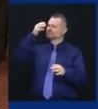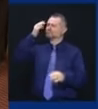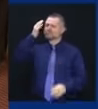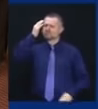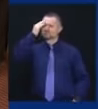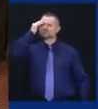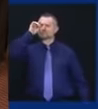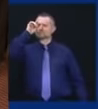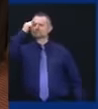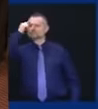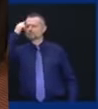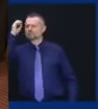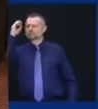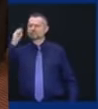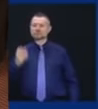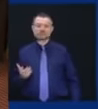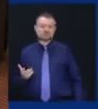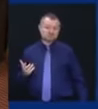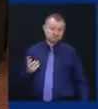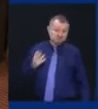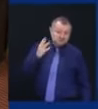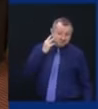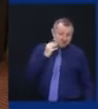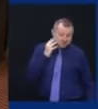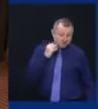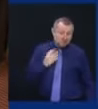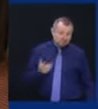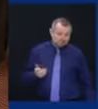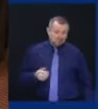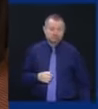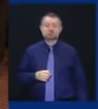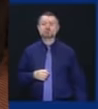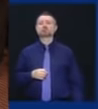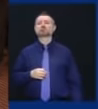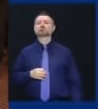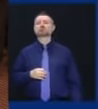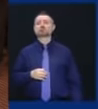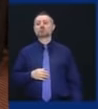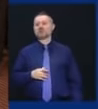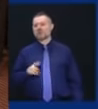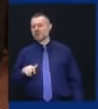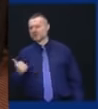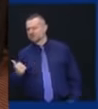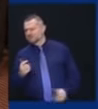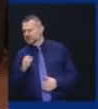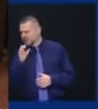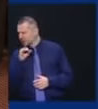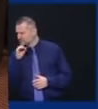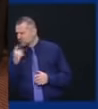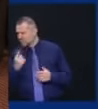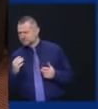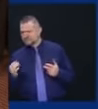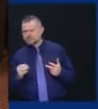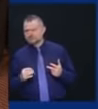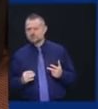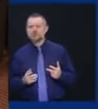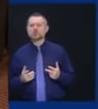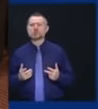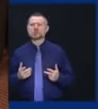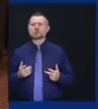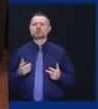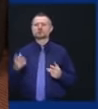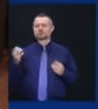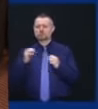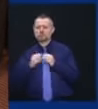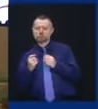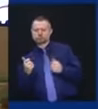seniority, comes experience. What else comes with age? Swagger comes with